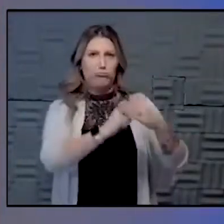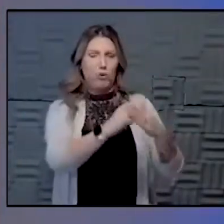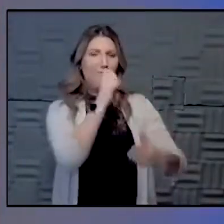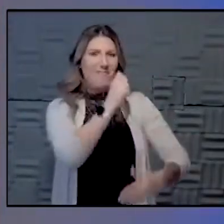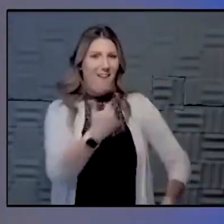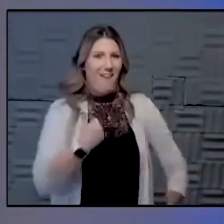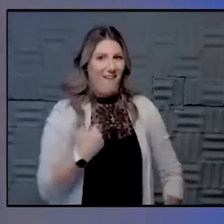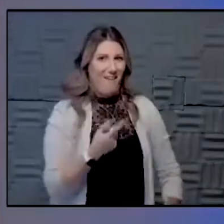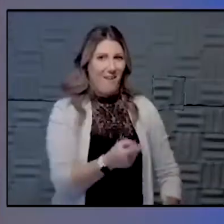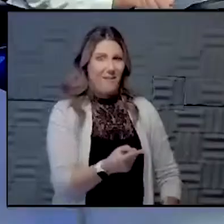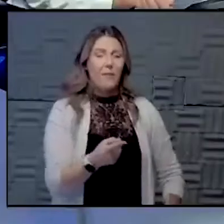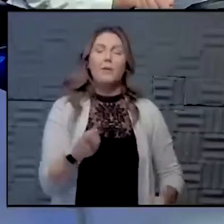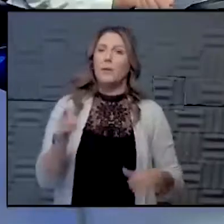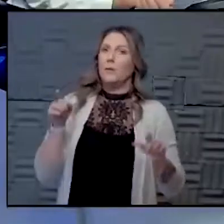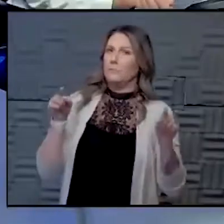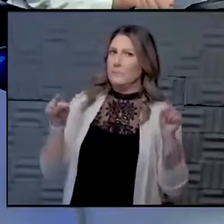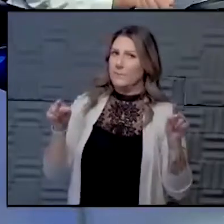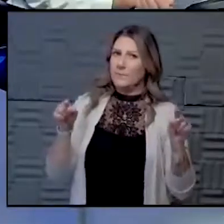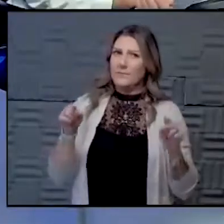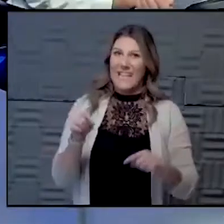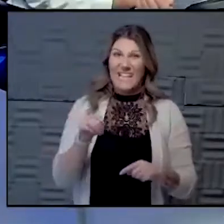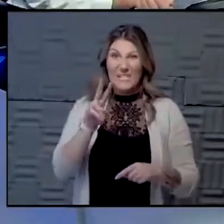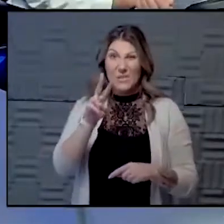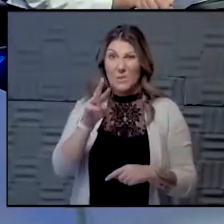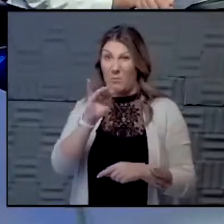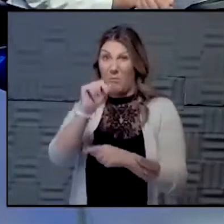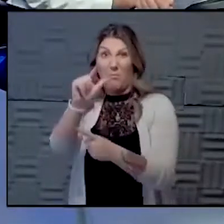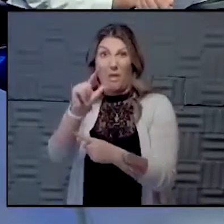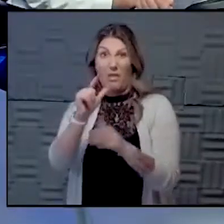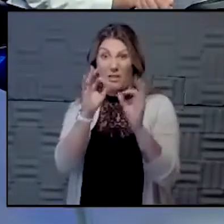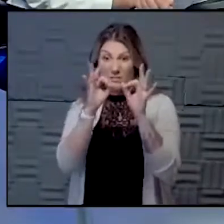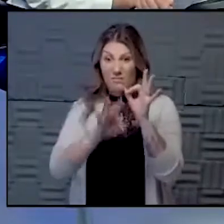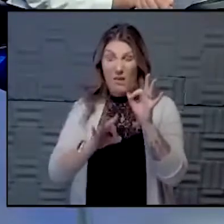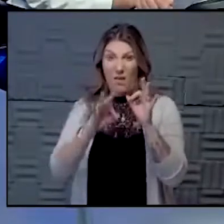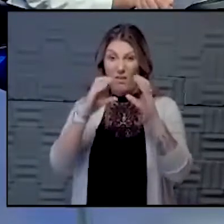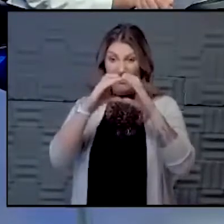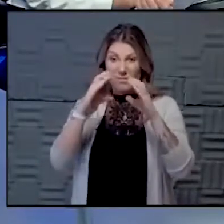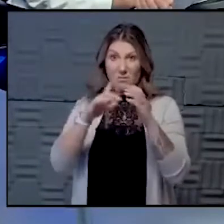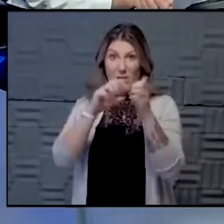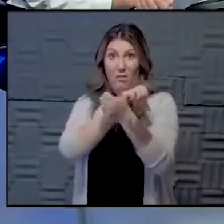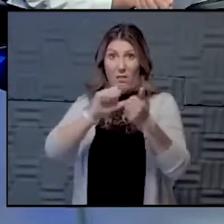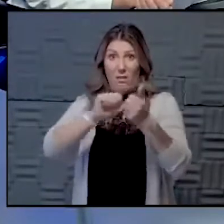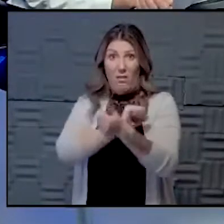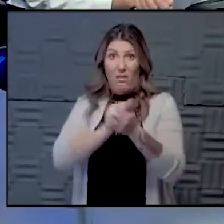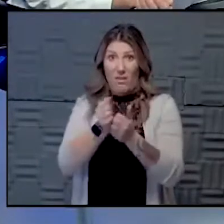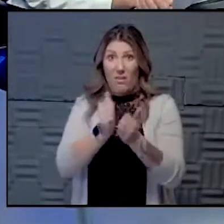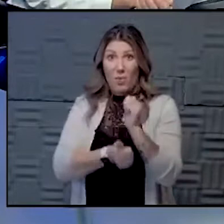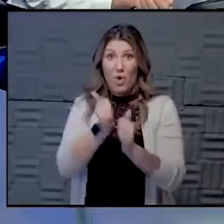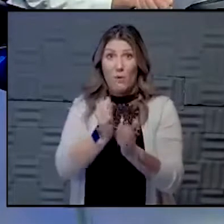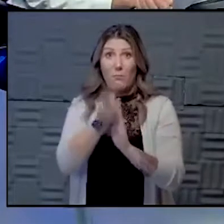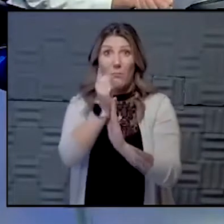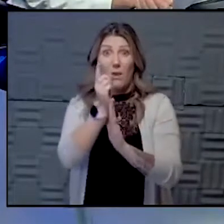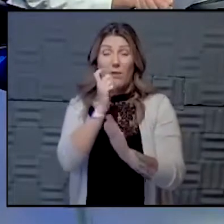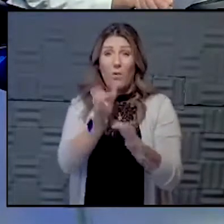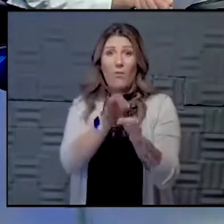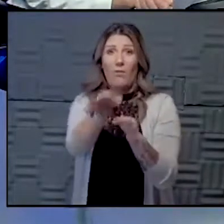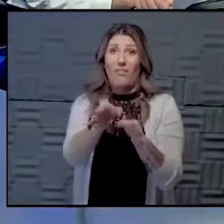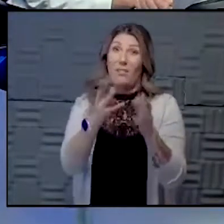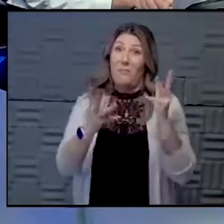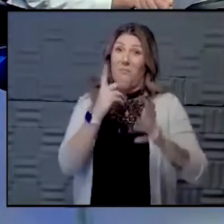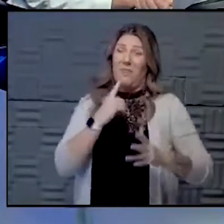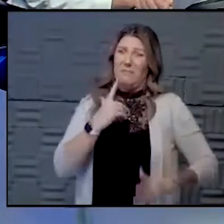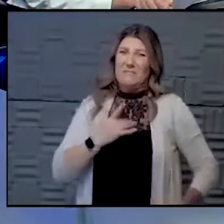COVID. Yeah, that's that 2 million cells a minute thing, right? Once again, don't delay. Right. Yeah, you may regret that. Yep,